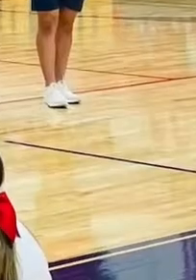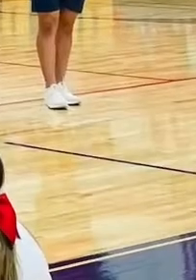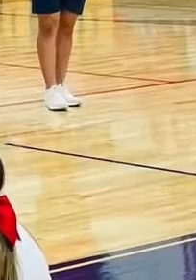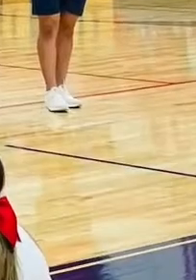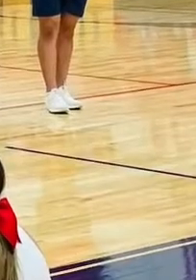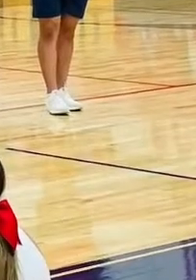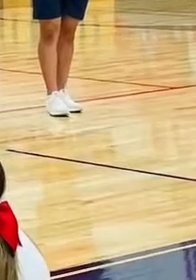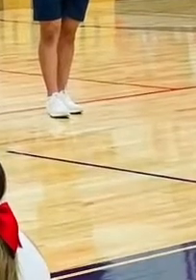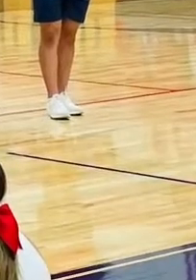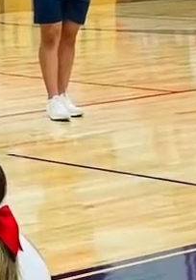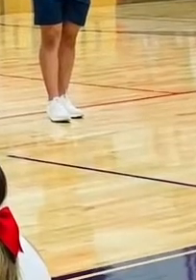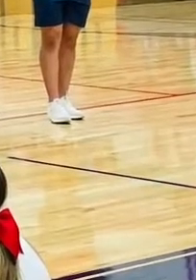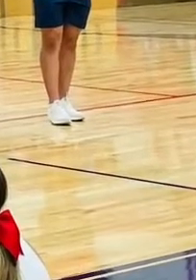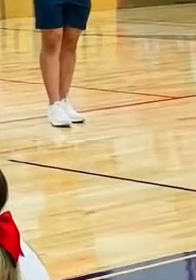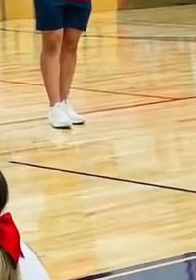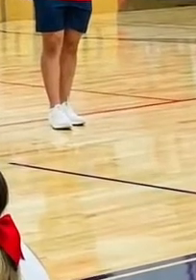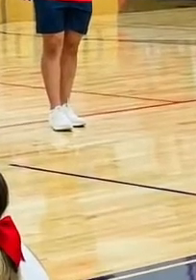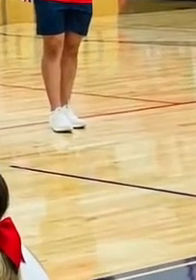I'll say